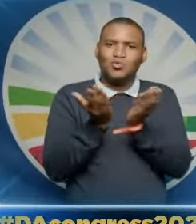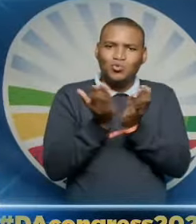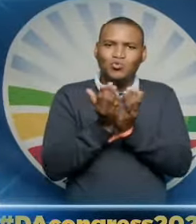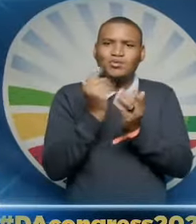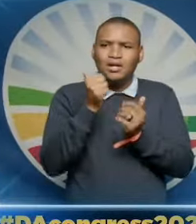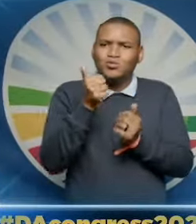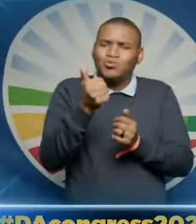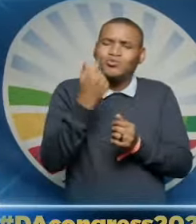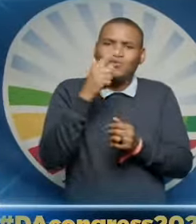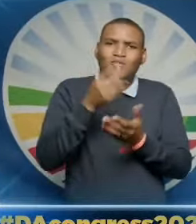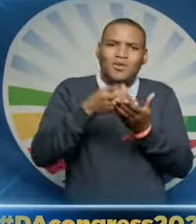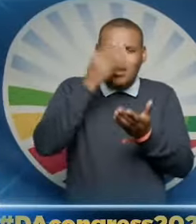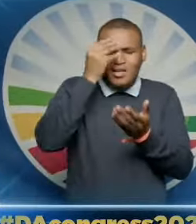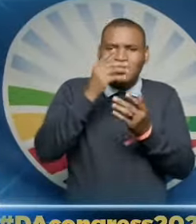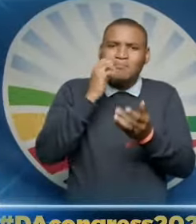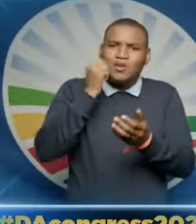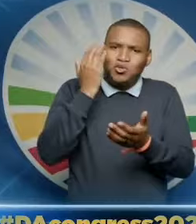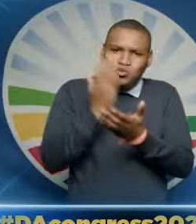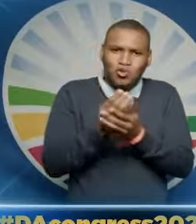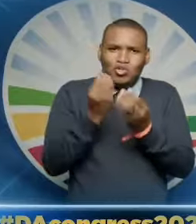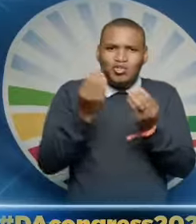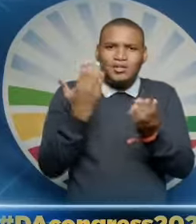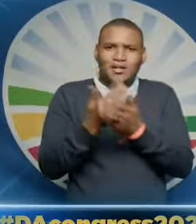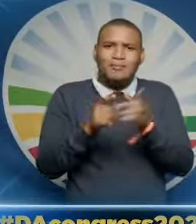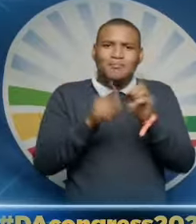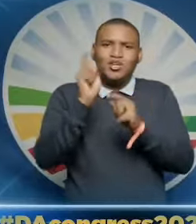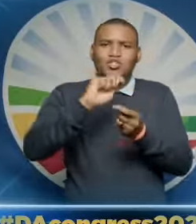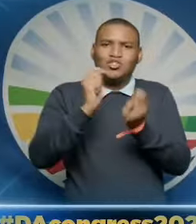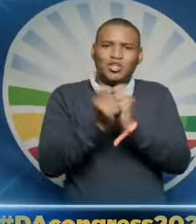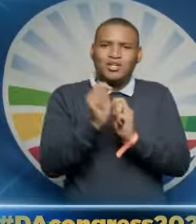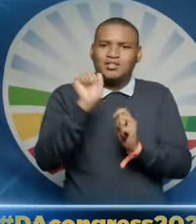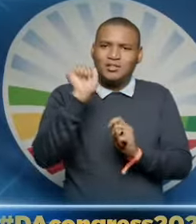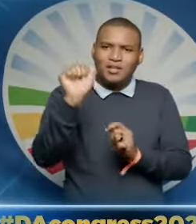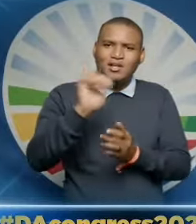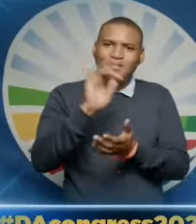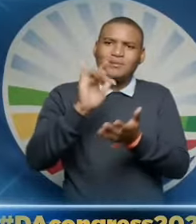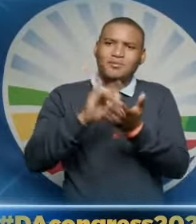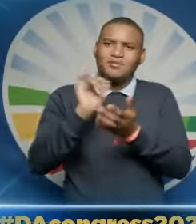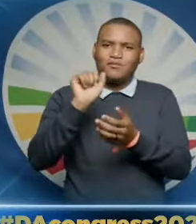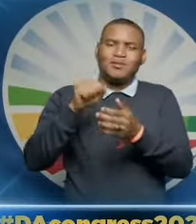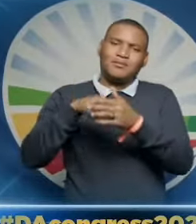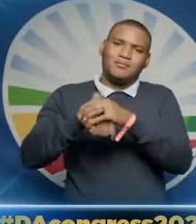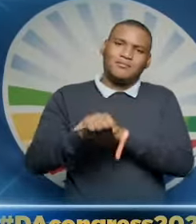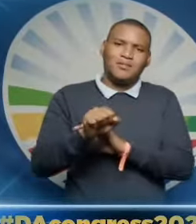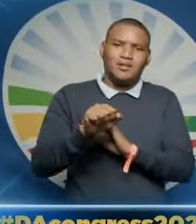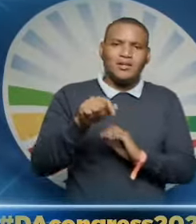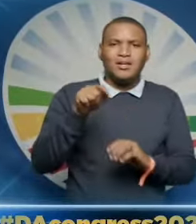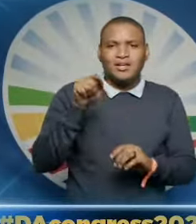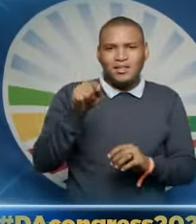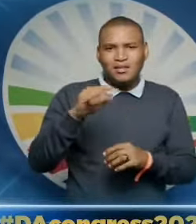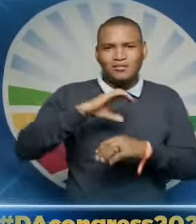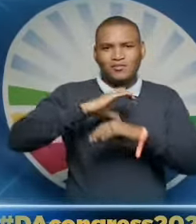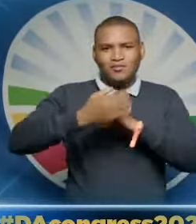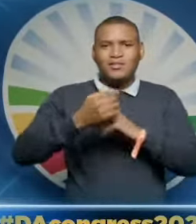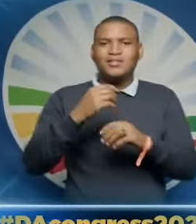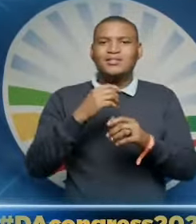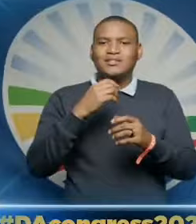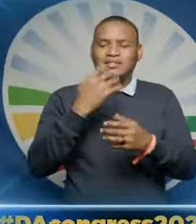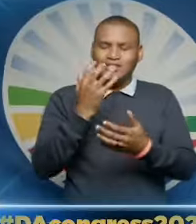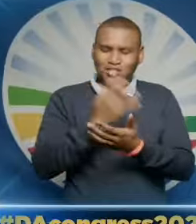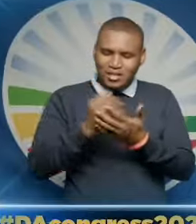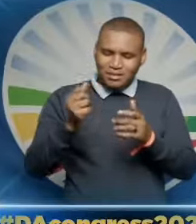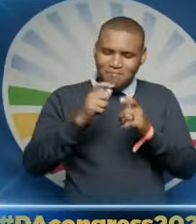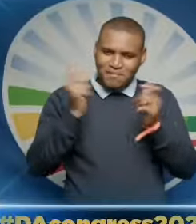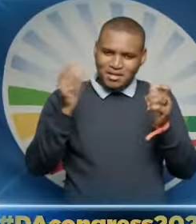and ensure that children can pass and change the circumstances of their birth at home. And this Congress is taking those massive decisions, and it's doing